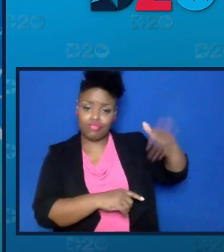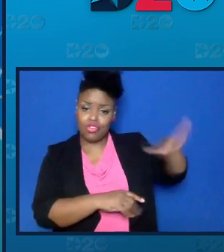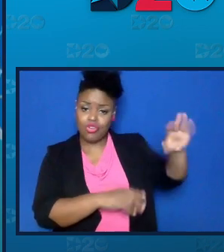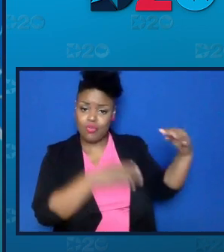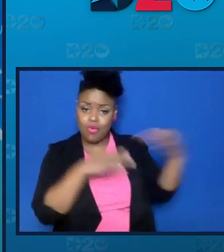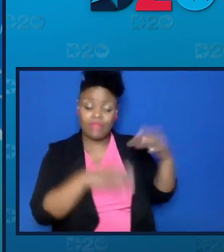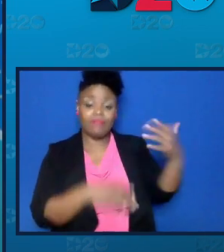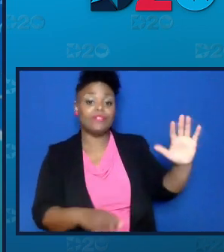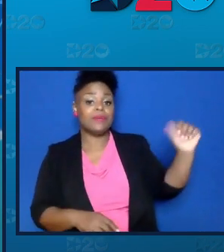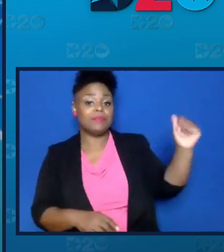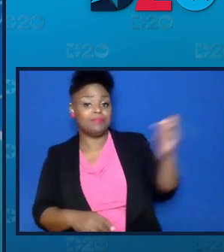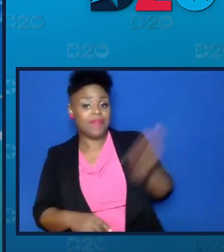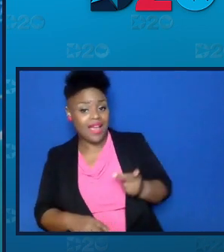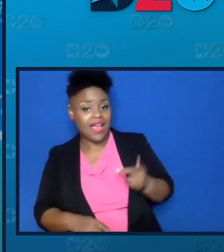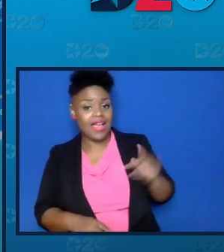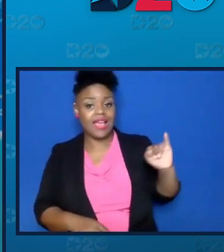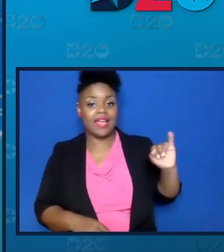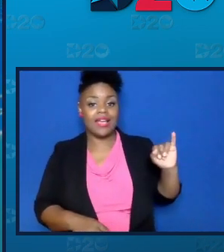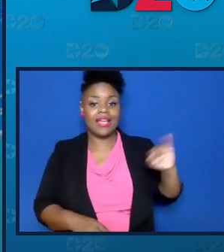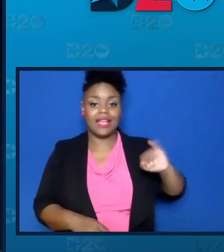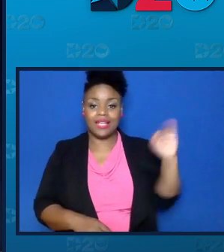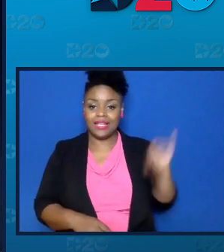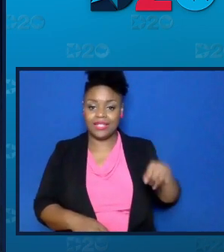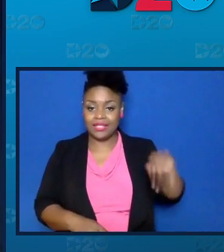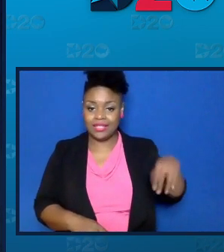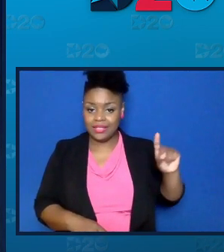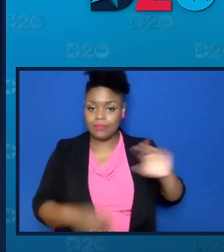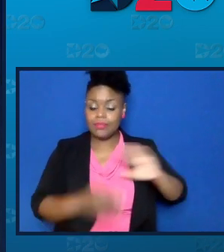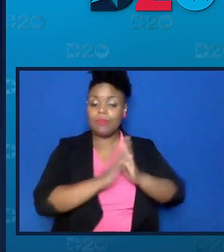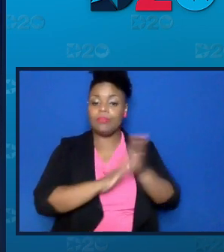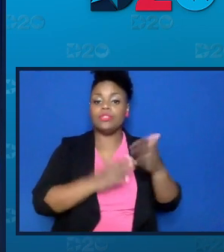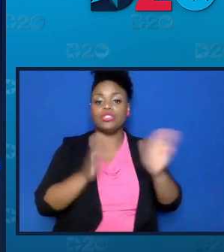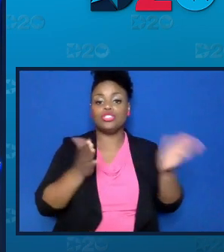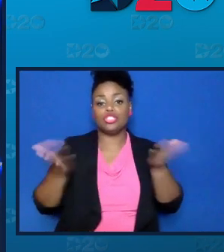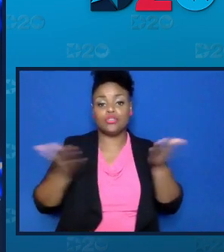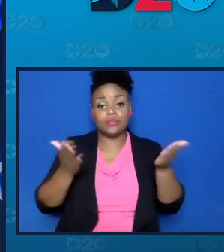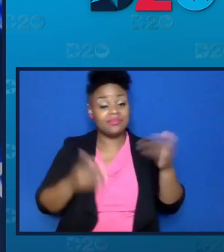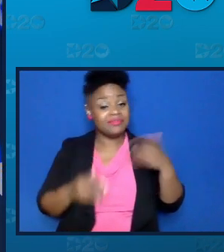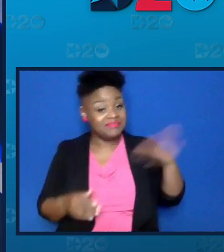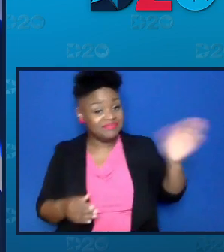servant. Say hi to Mayor Pete.